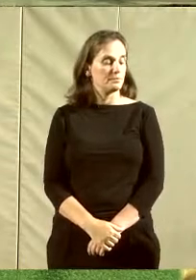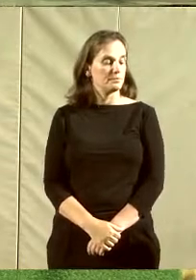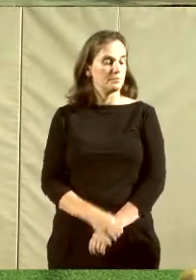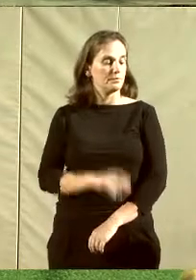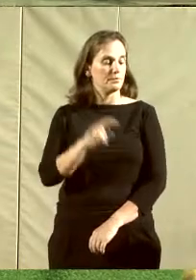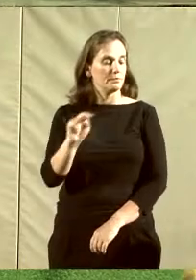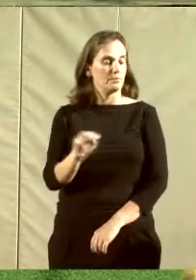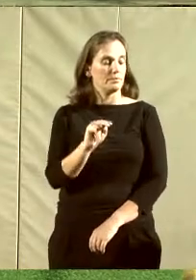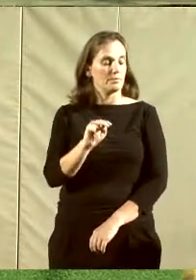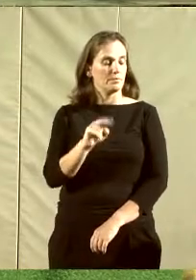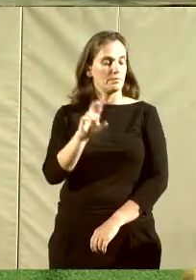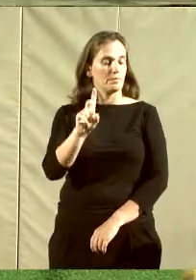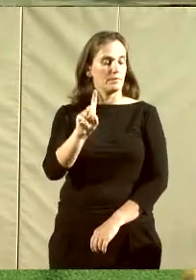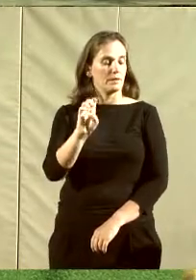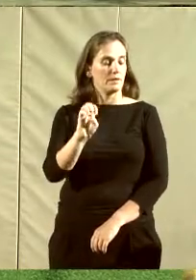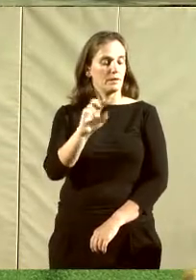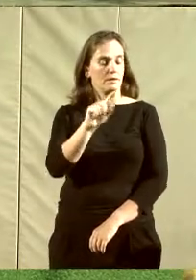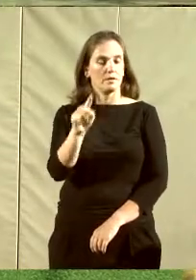Nicholas Carl Dizzo.